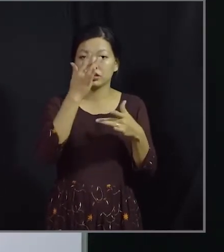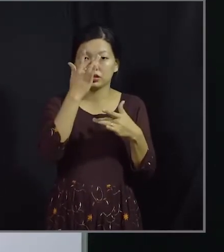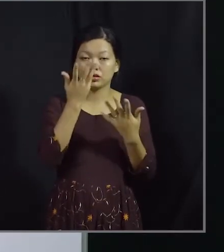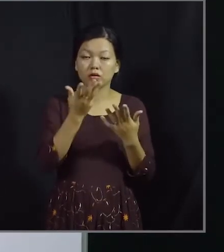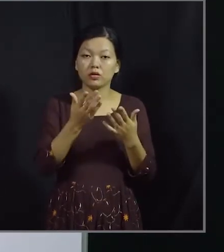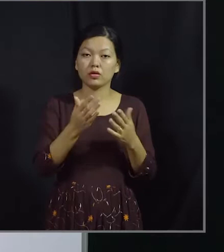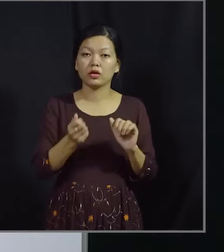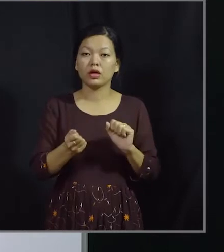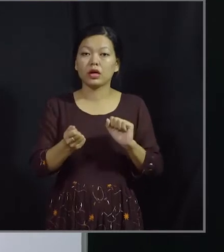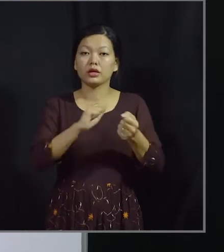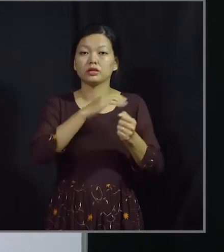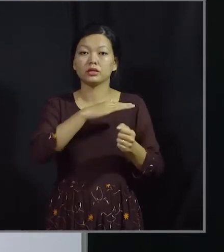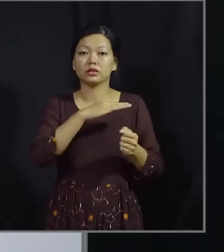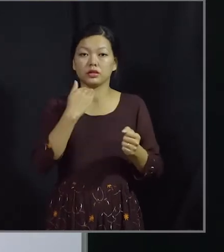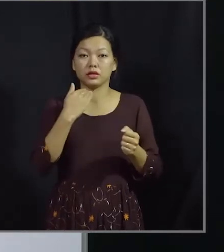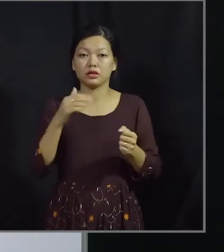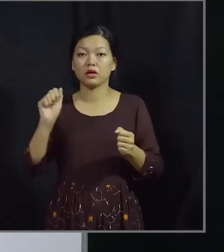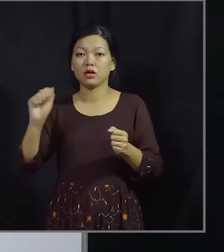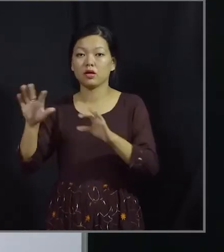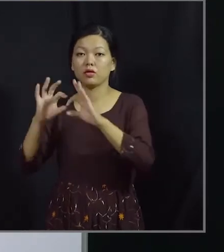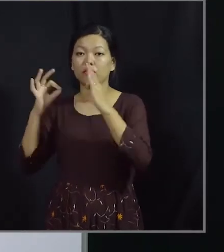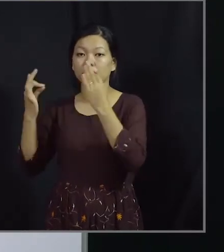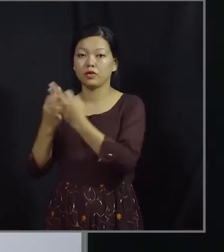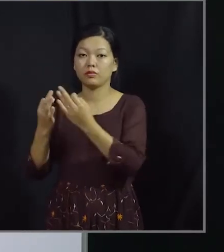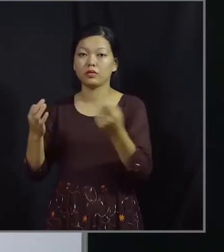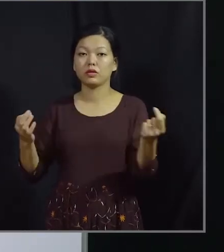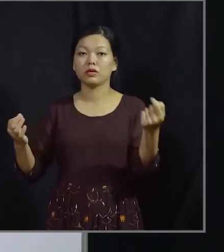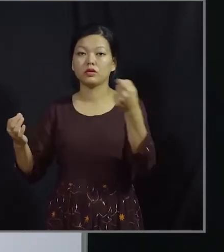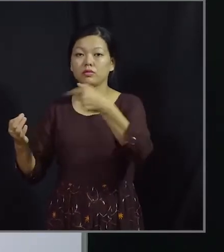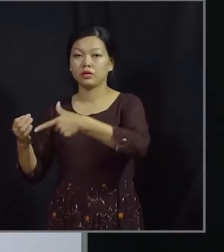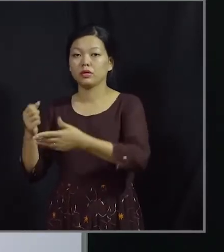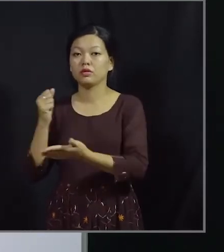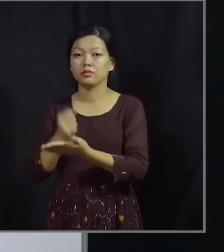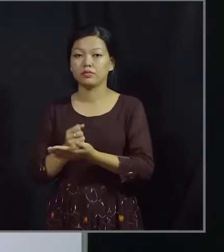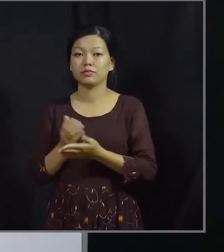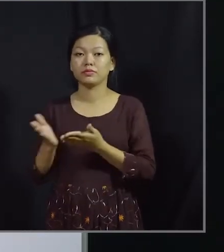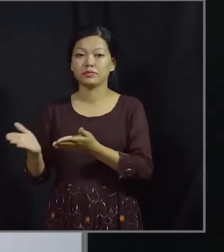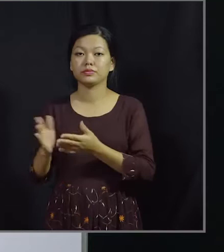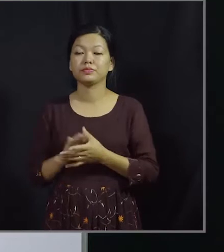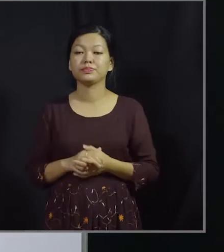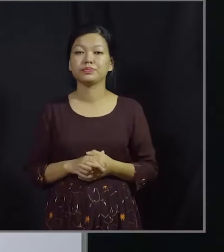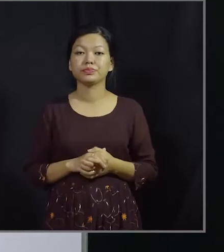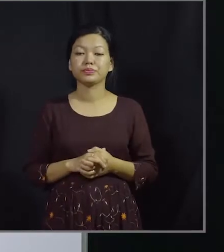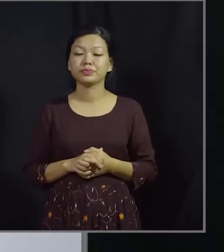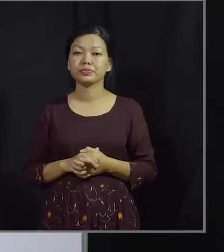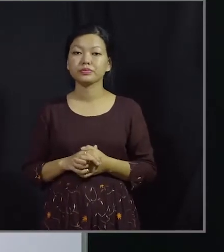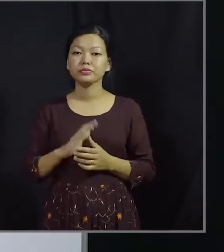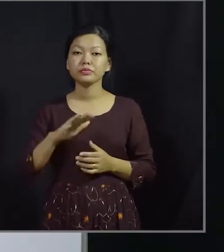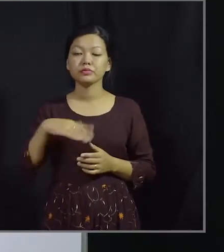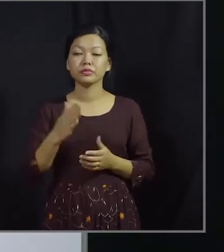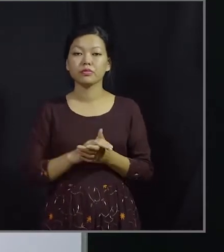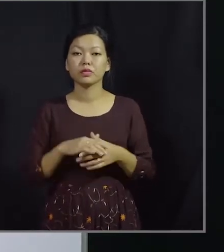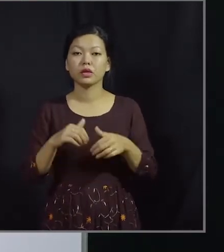So with death of the partner, reconstitution also takes place. Next is we have